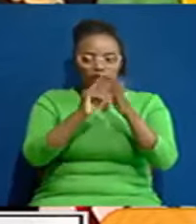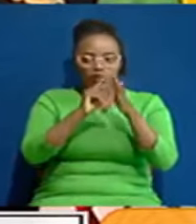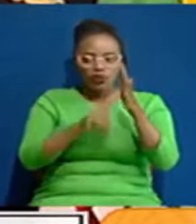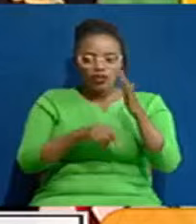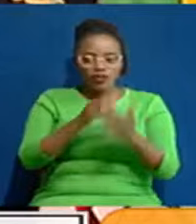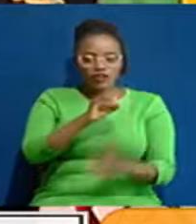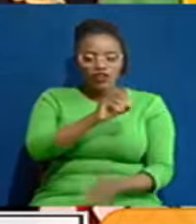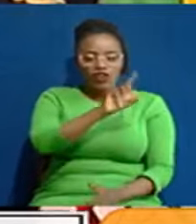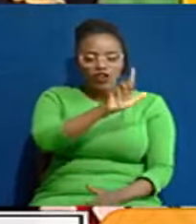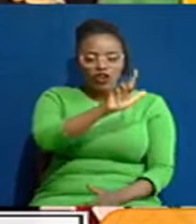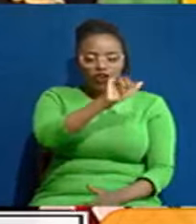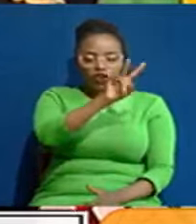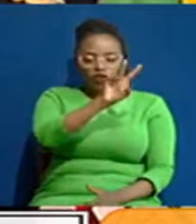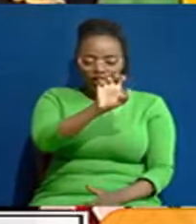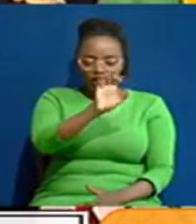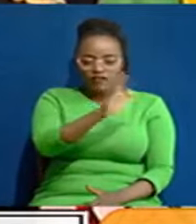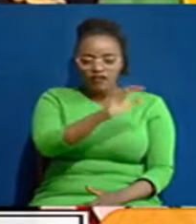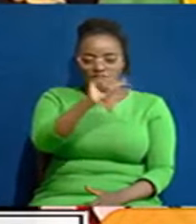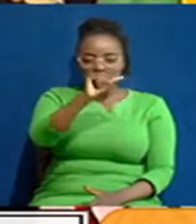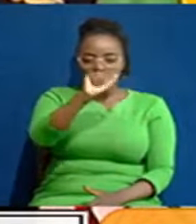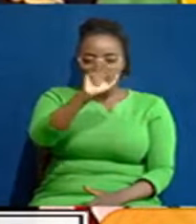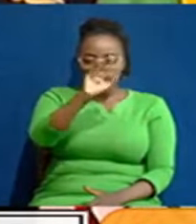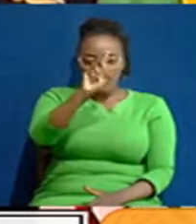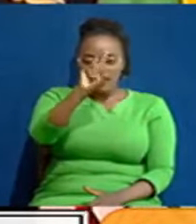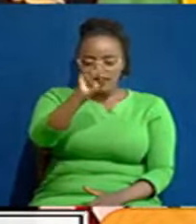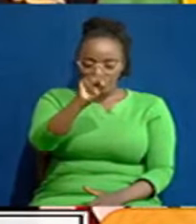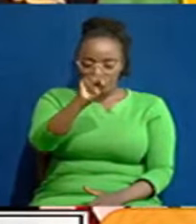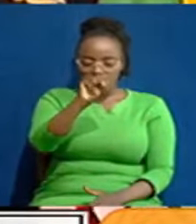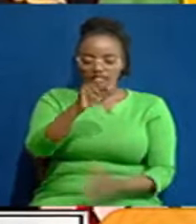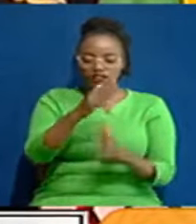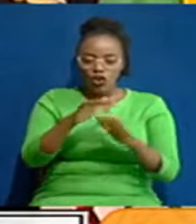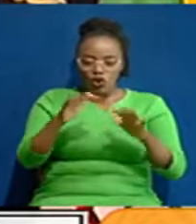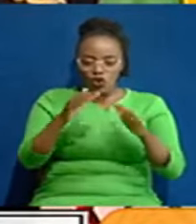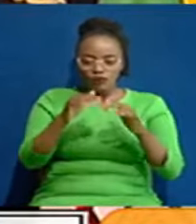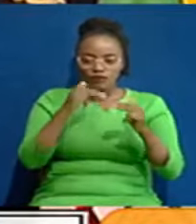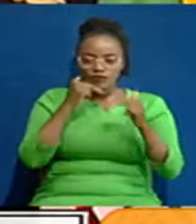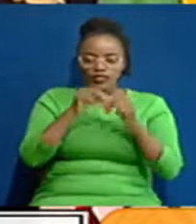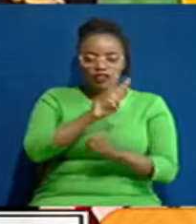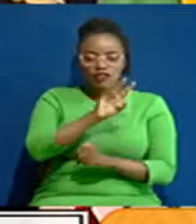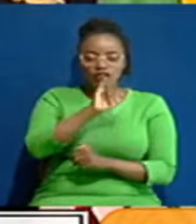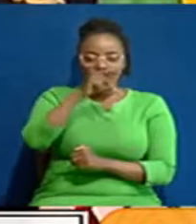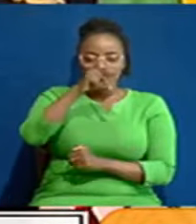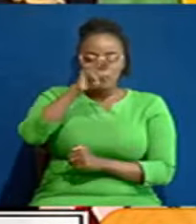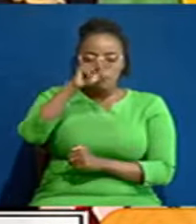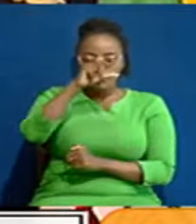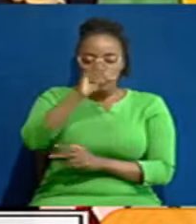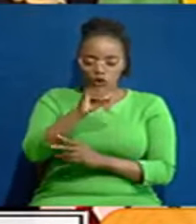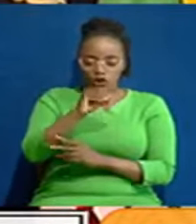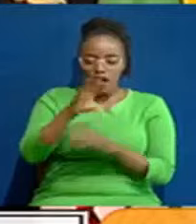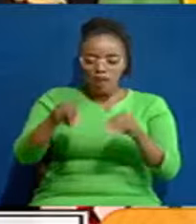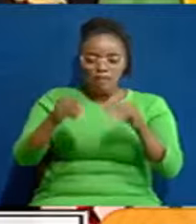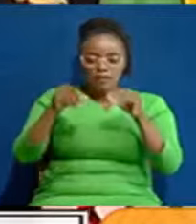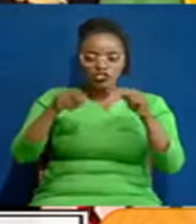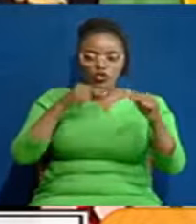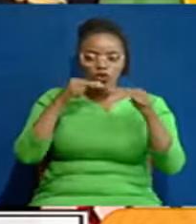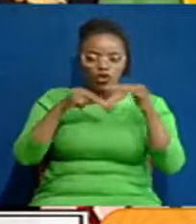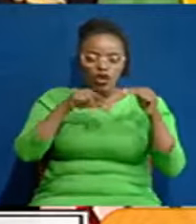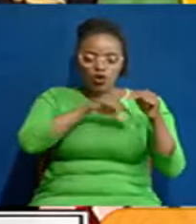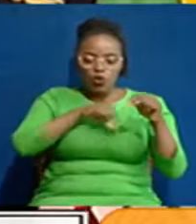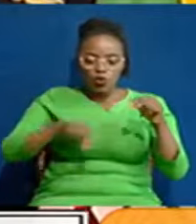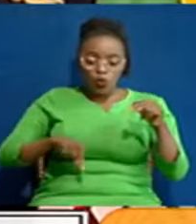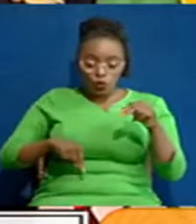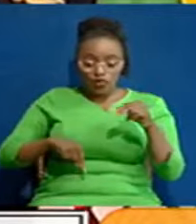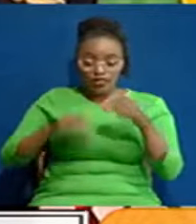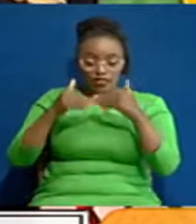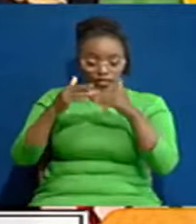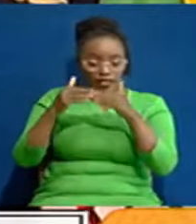Olive Garden Hotel, the Pingo Beach Resort, the Queen's Gate